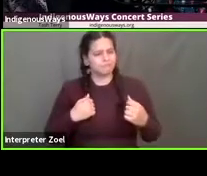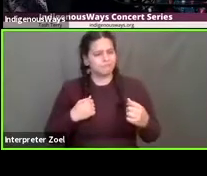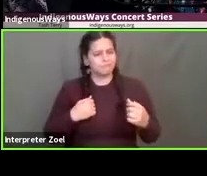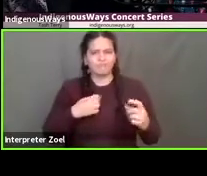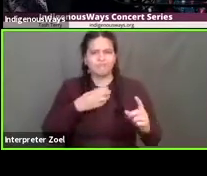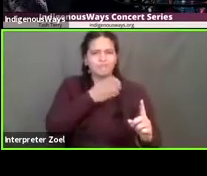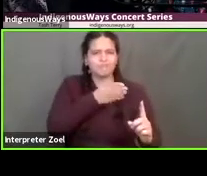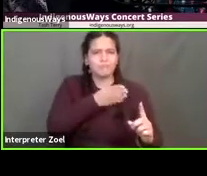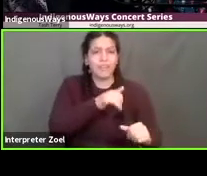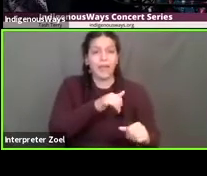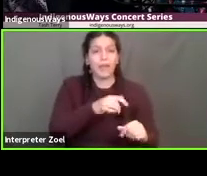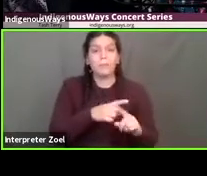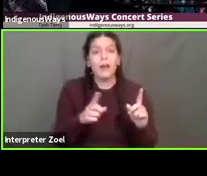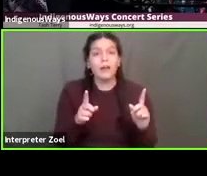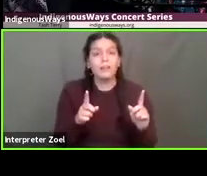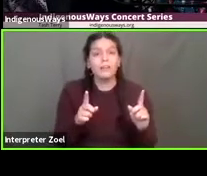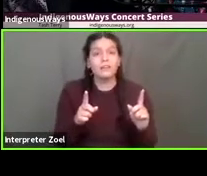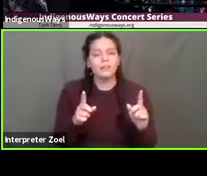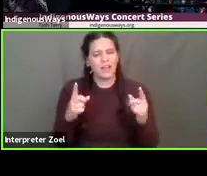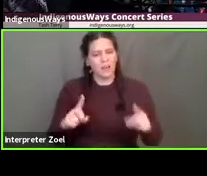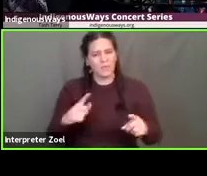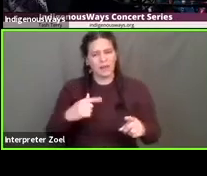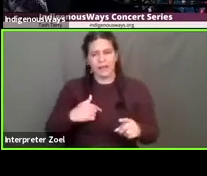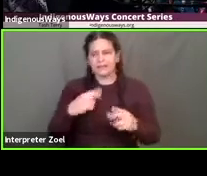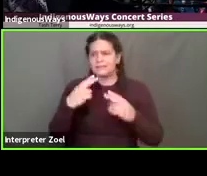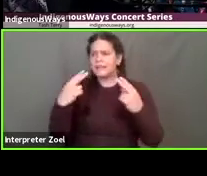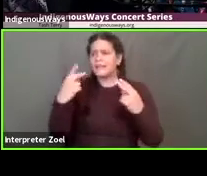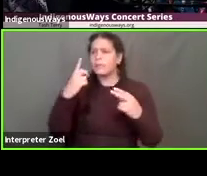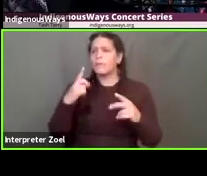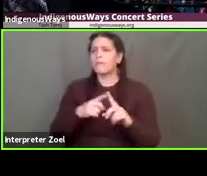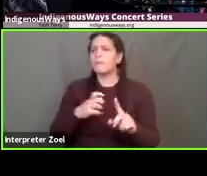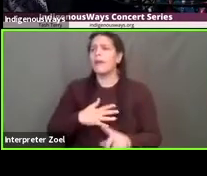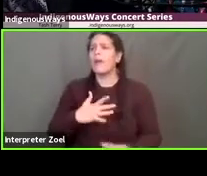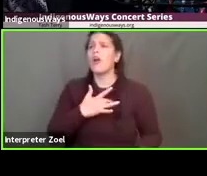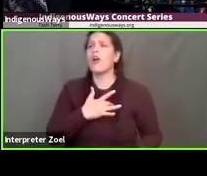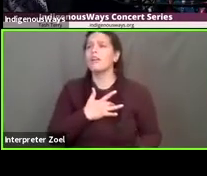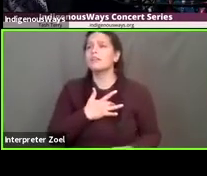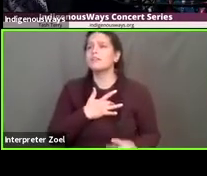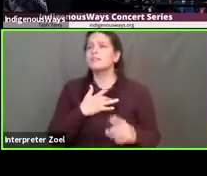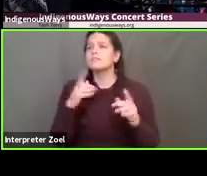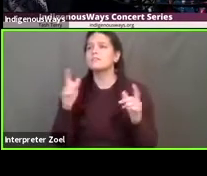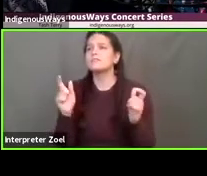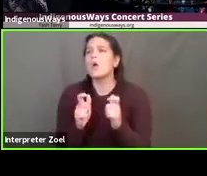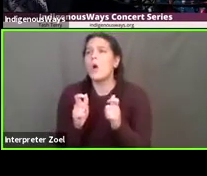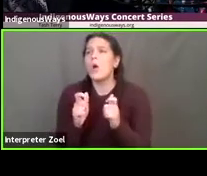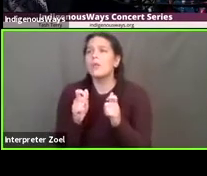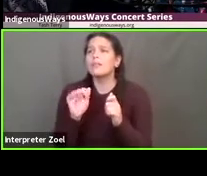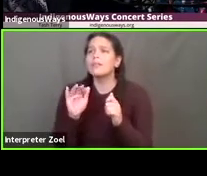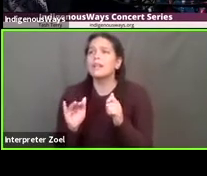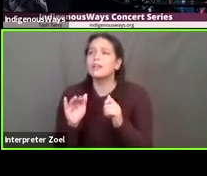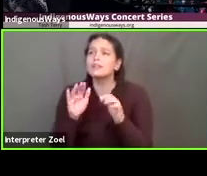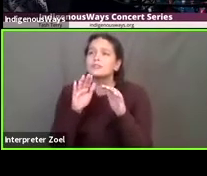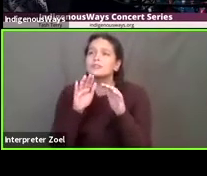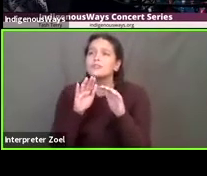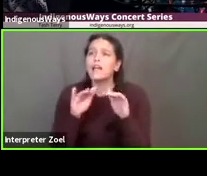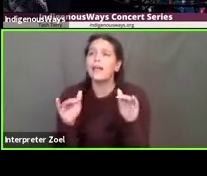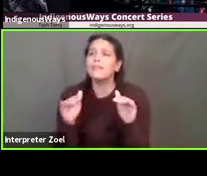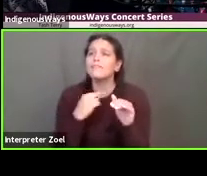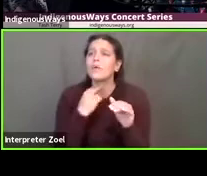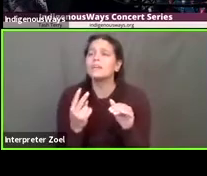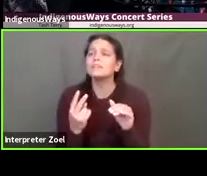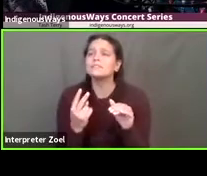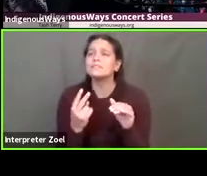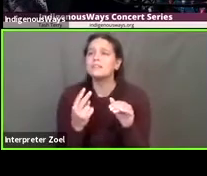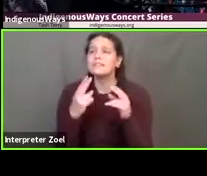little girl voice. And I share this with everyone because we all can do this. It's not me. To sing to